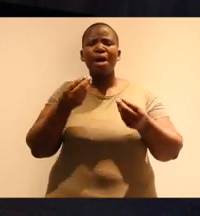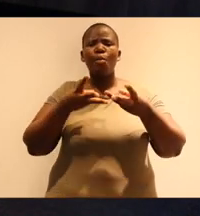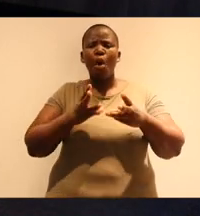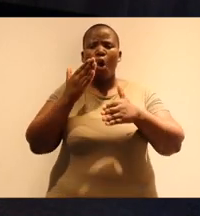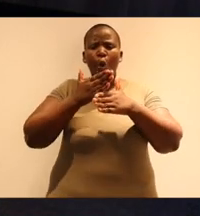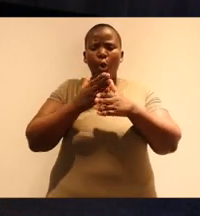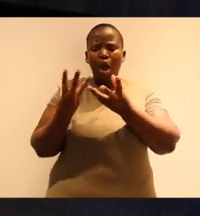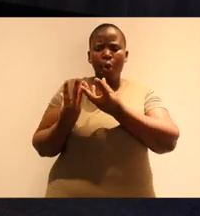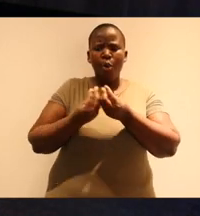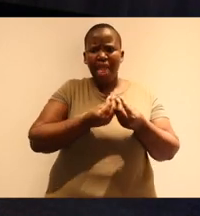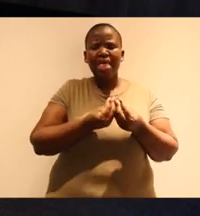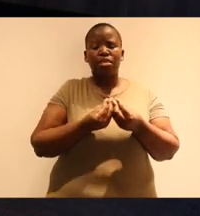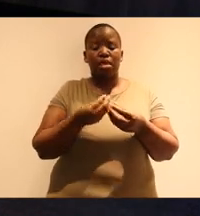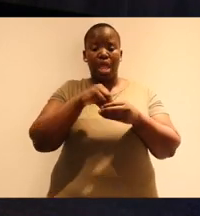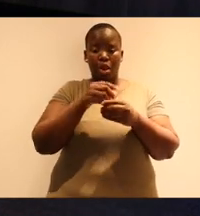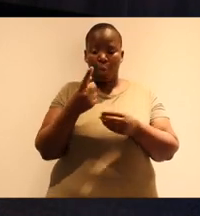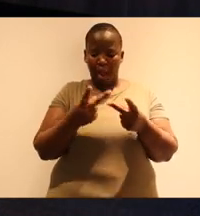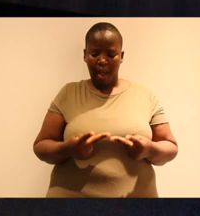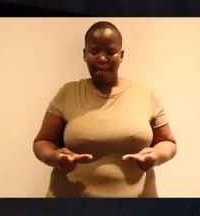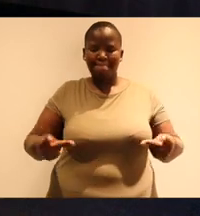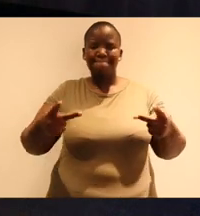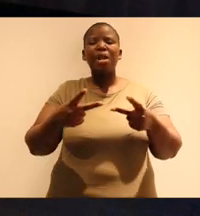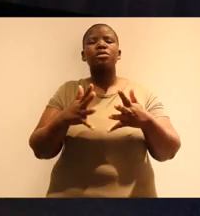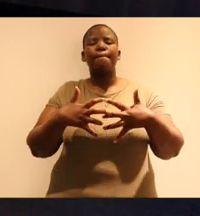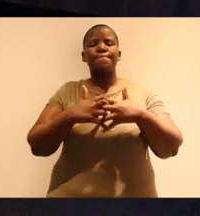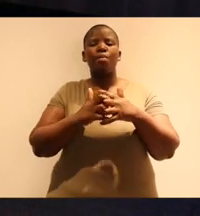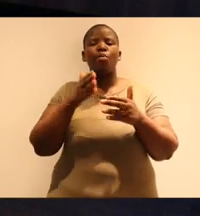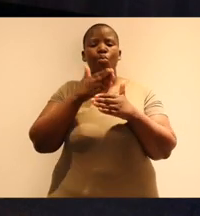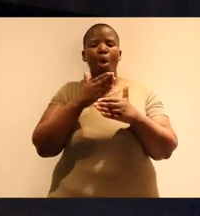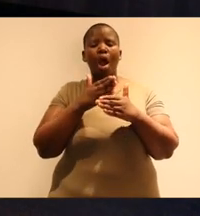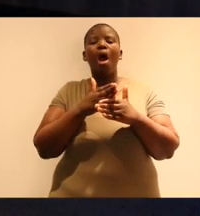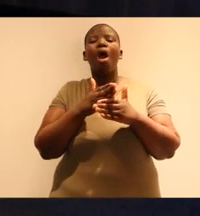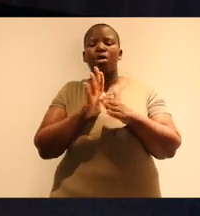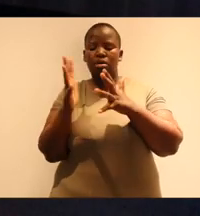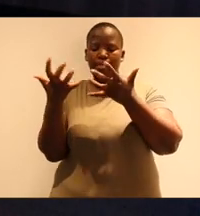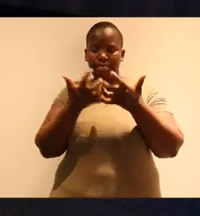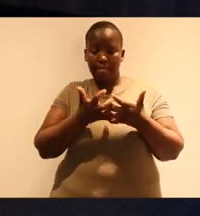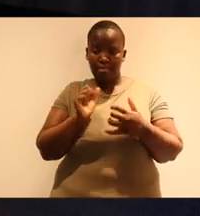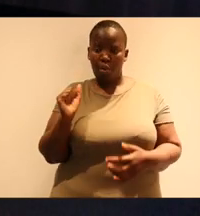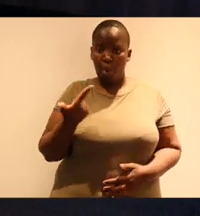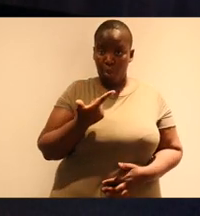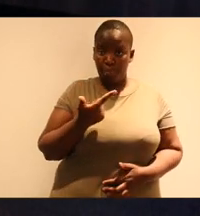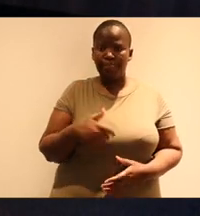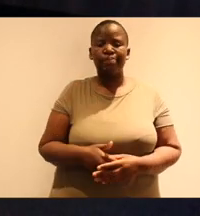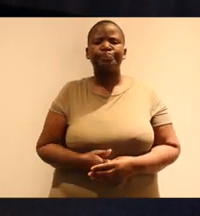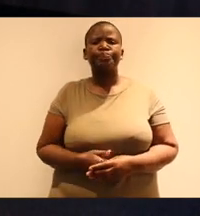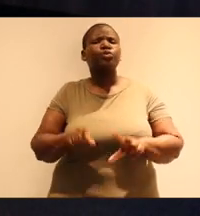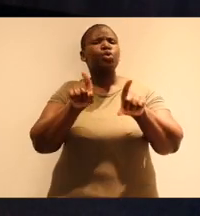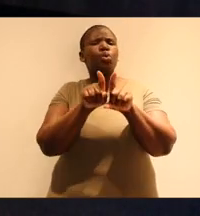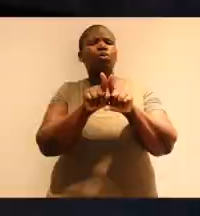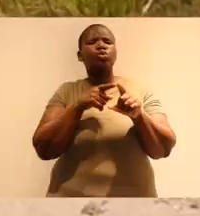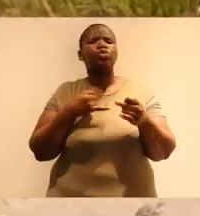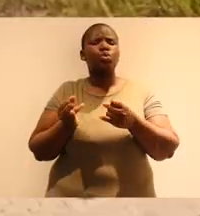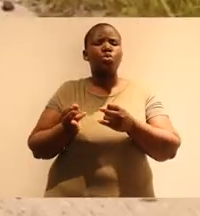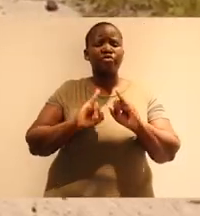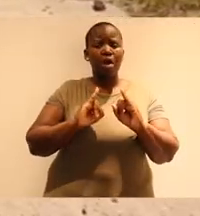within one space and creating works that accommodate everybody. We've also invited and worked